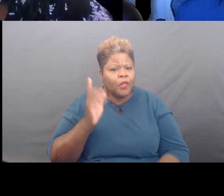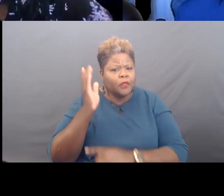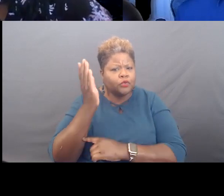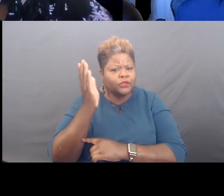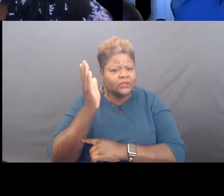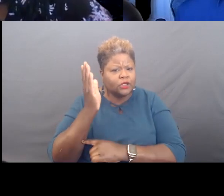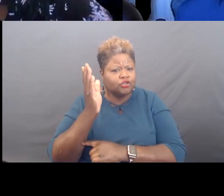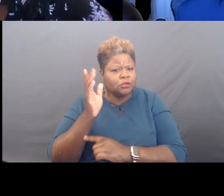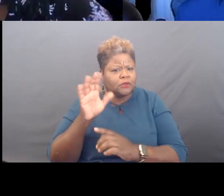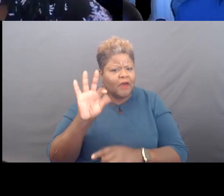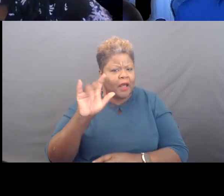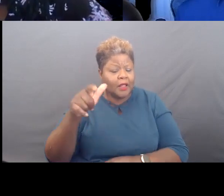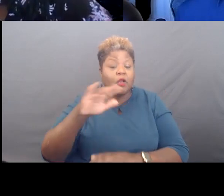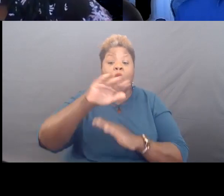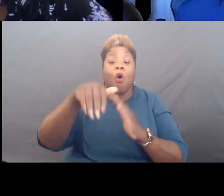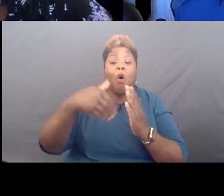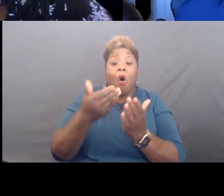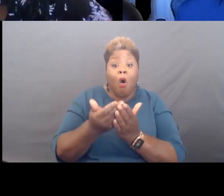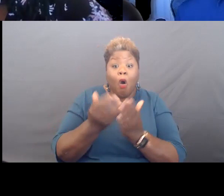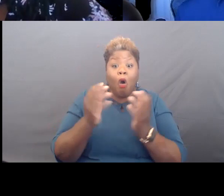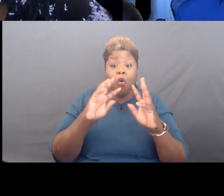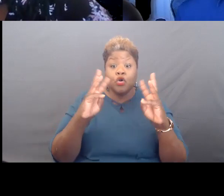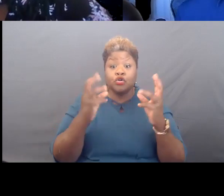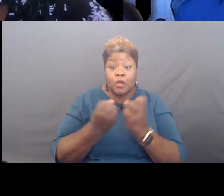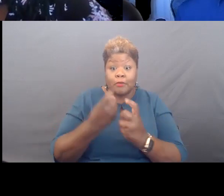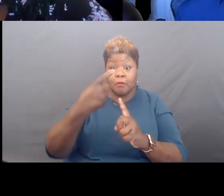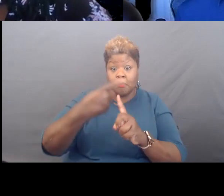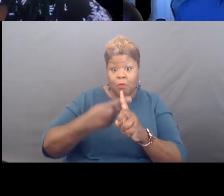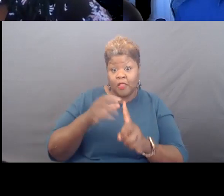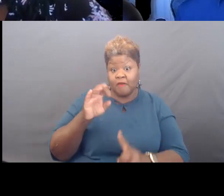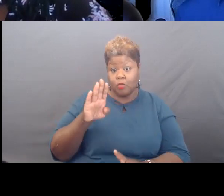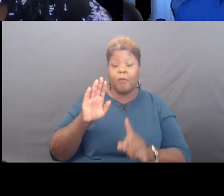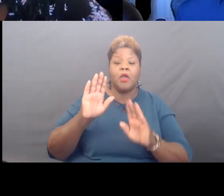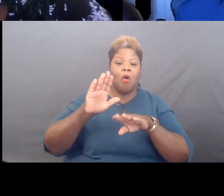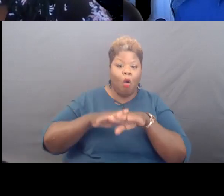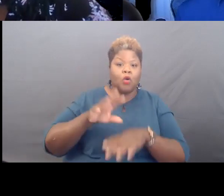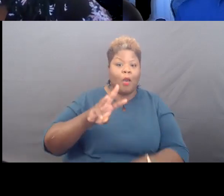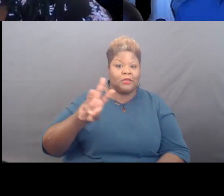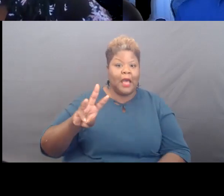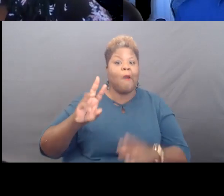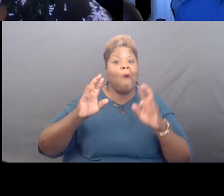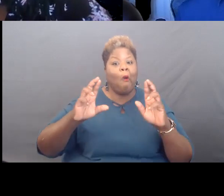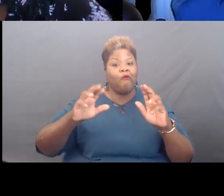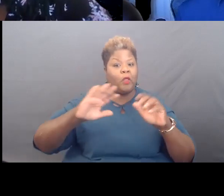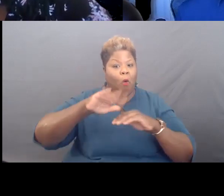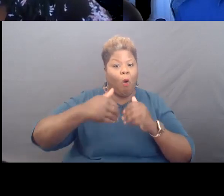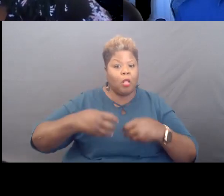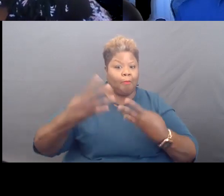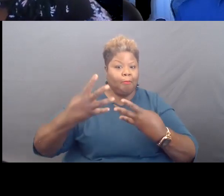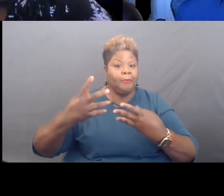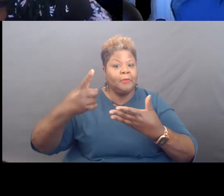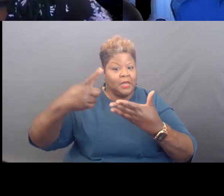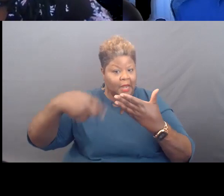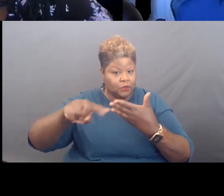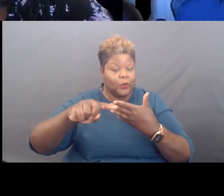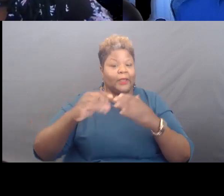will be located. All presentations from the month of February will be on our website, hopefully sometime up next week, and emails